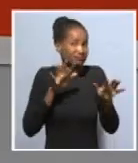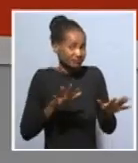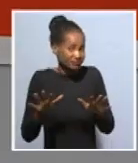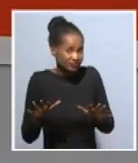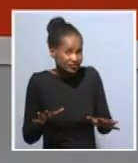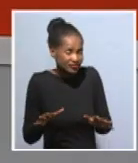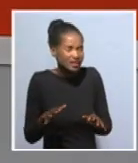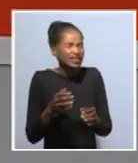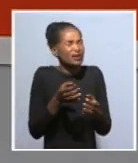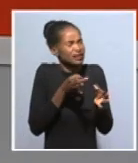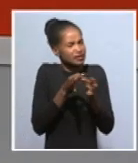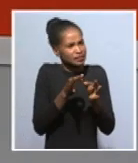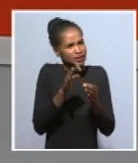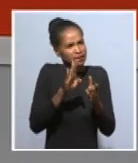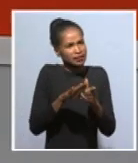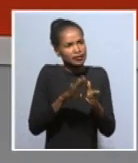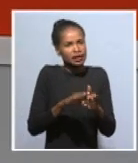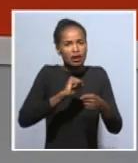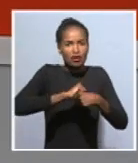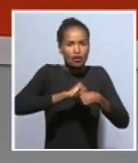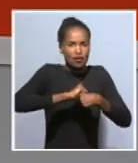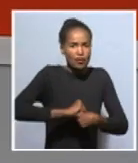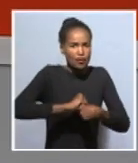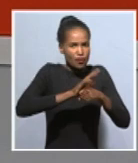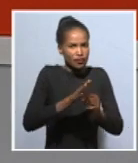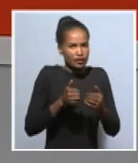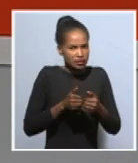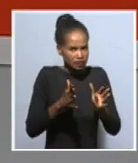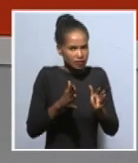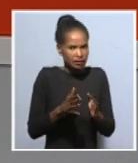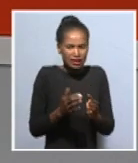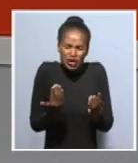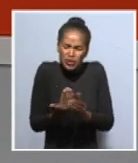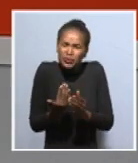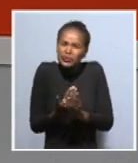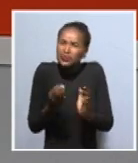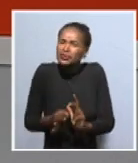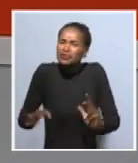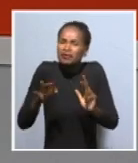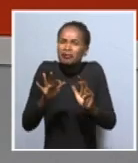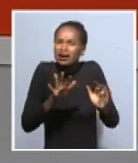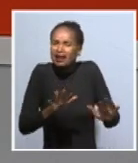affected. But talk to us about the impact of COVID-19, particularly on emerging farmers.